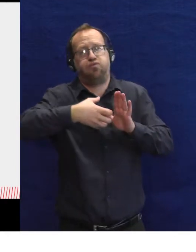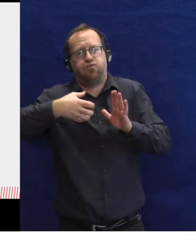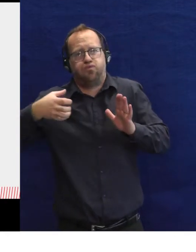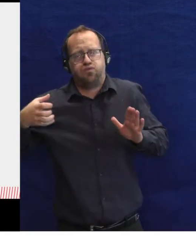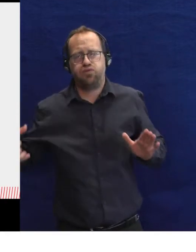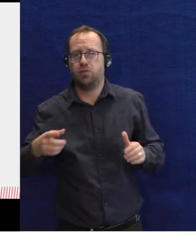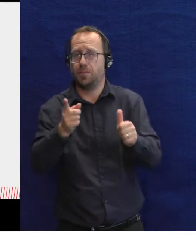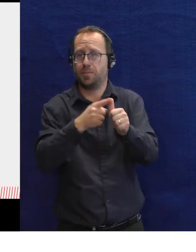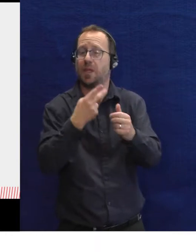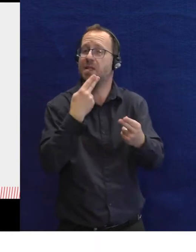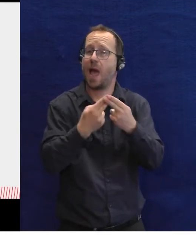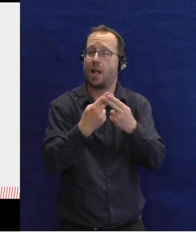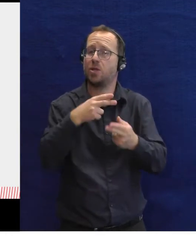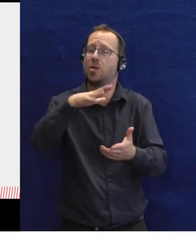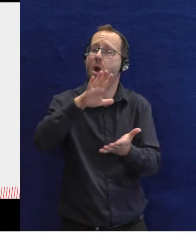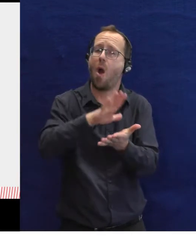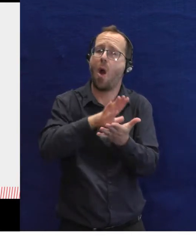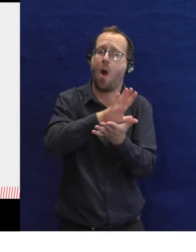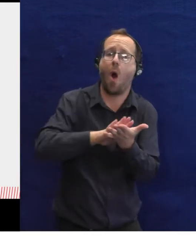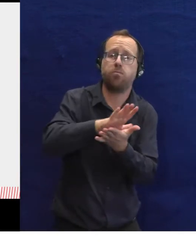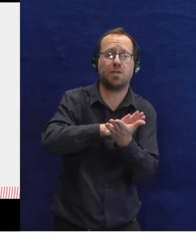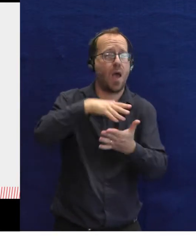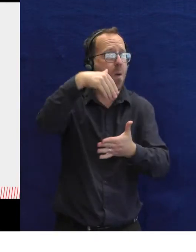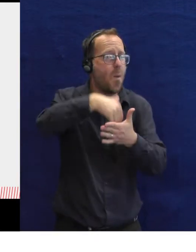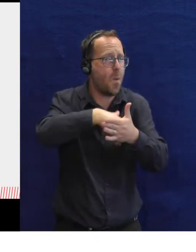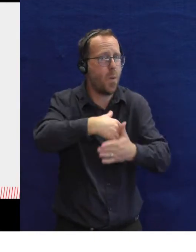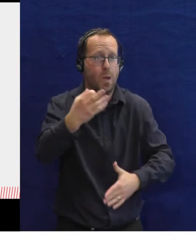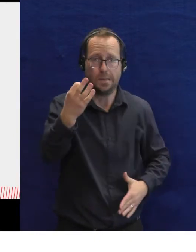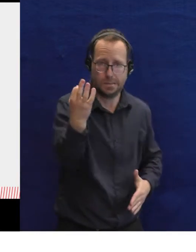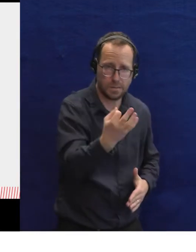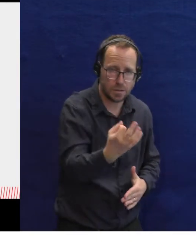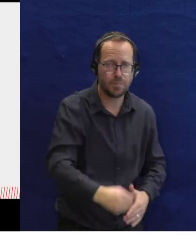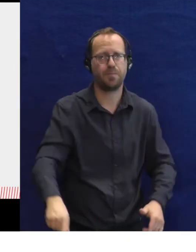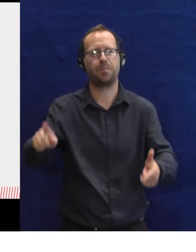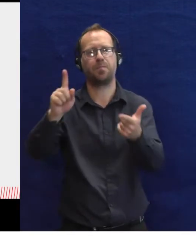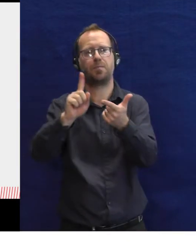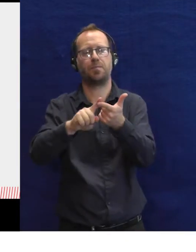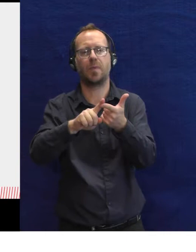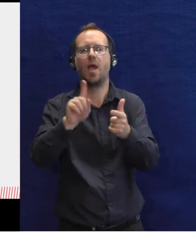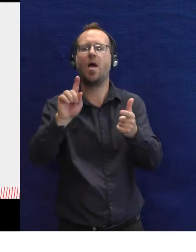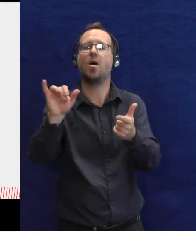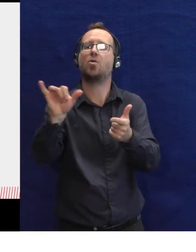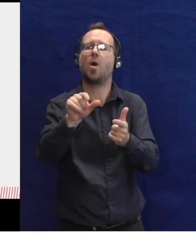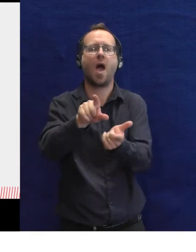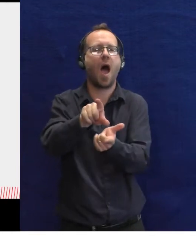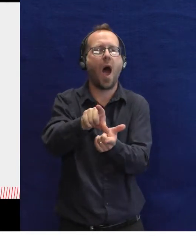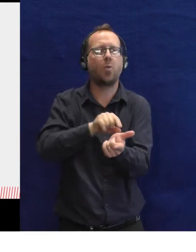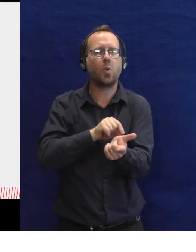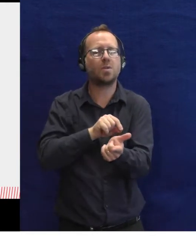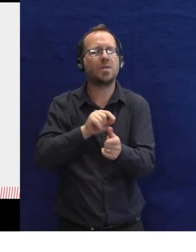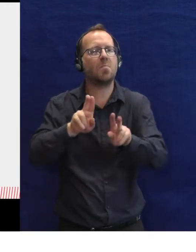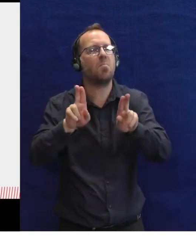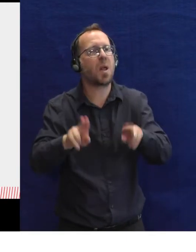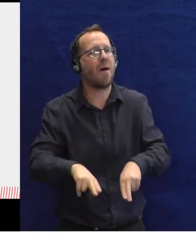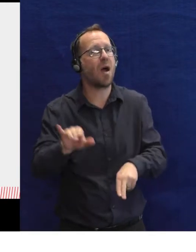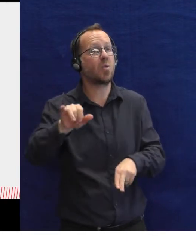right content. You need to speak about the content right owner if you are allowed to do something like